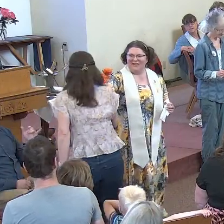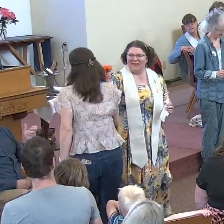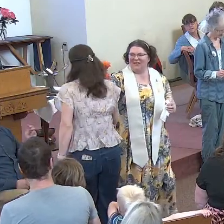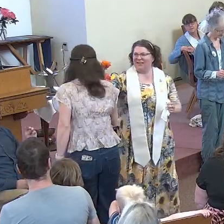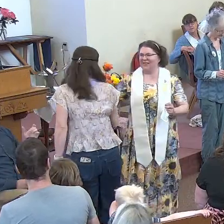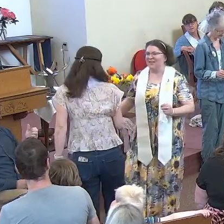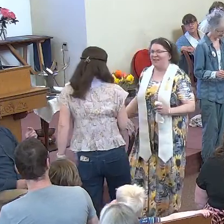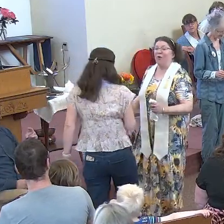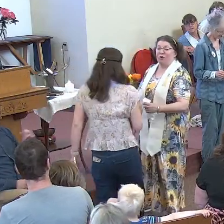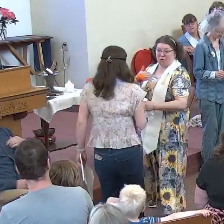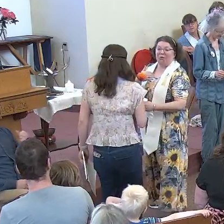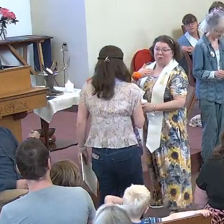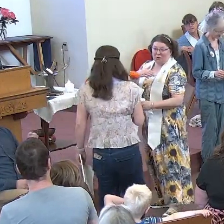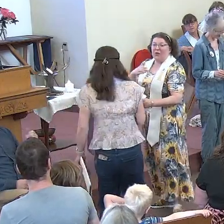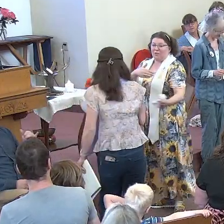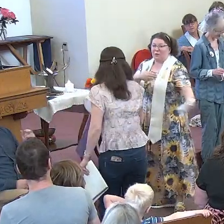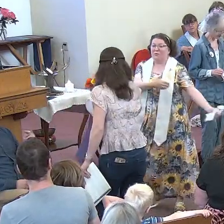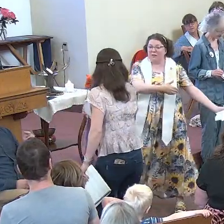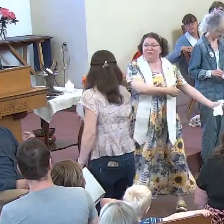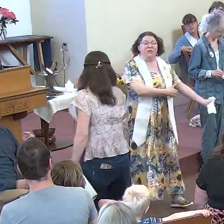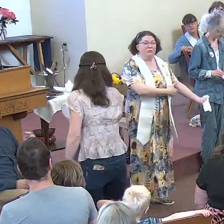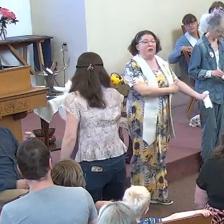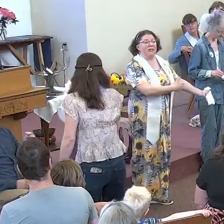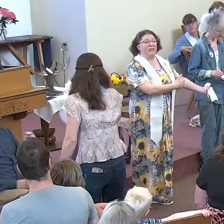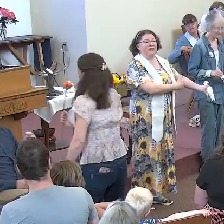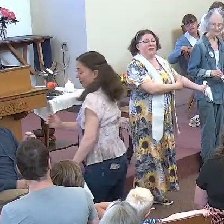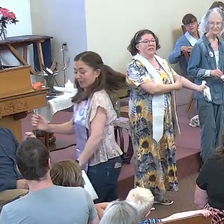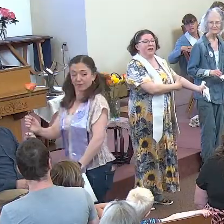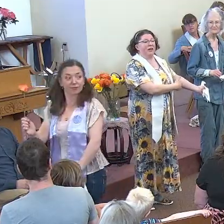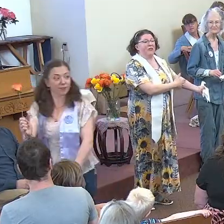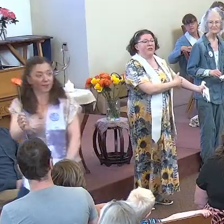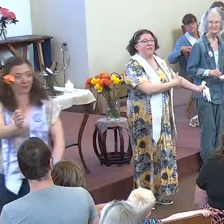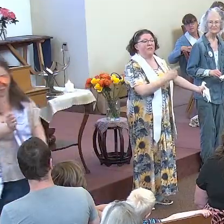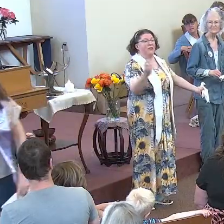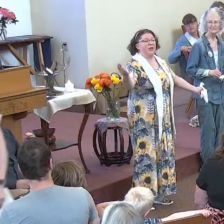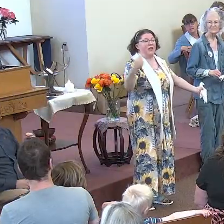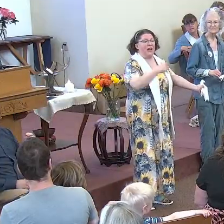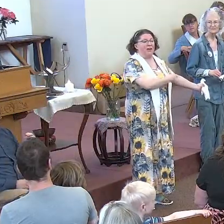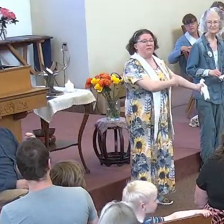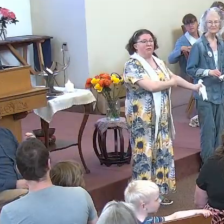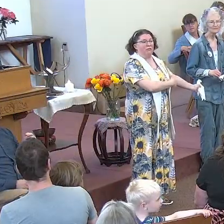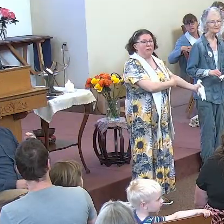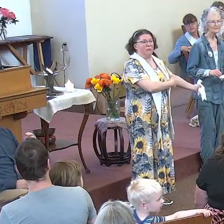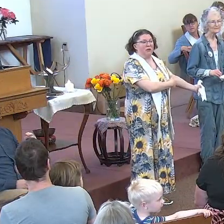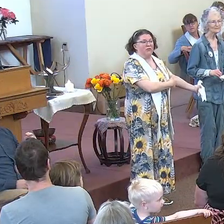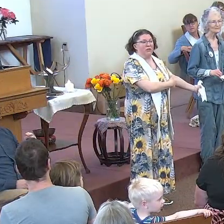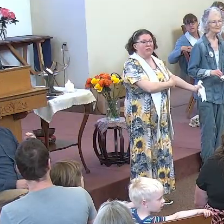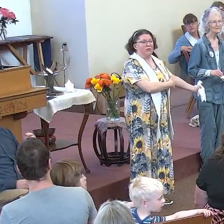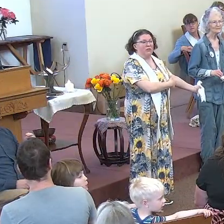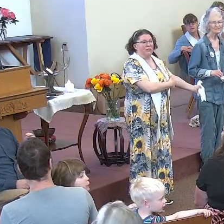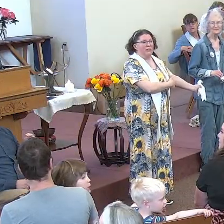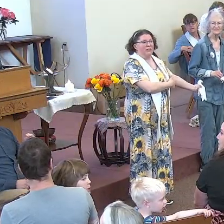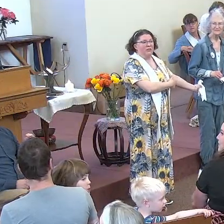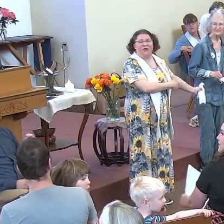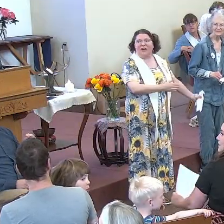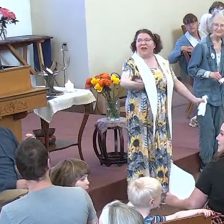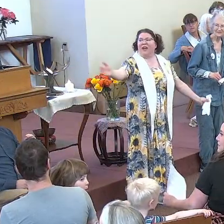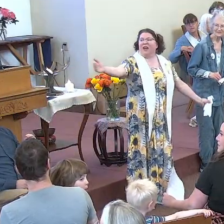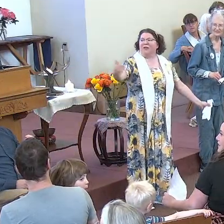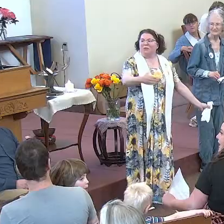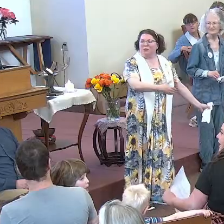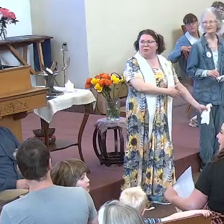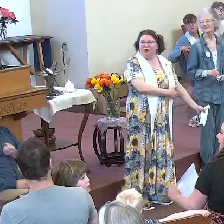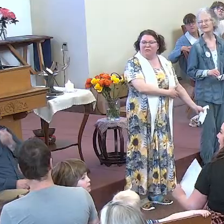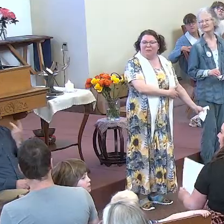connected. Yeah. Jeff, is it okay if Annie represents you? Yeah, you come